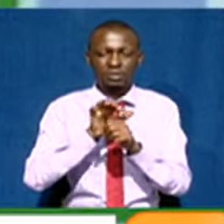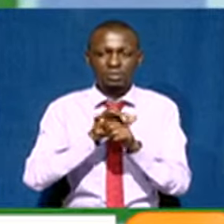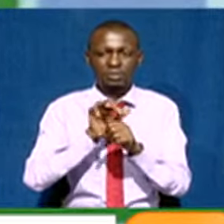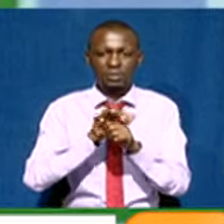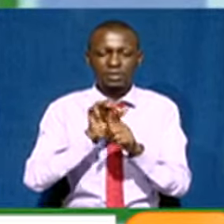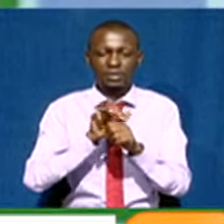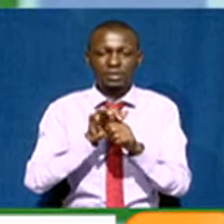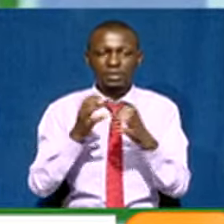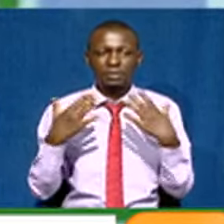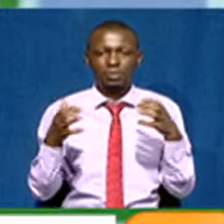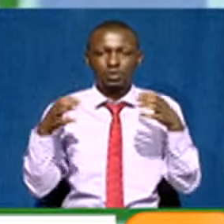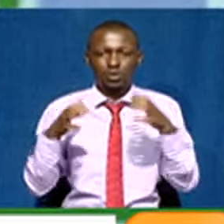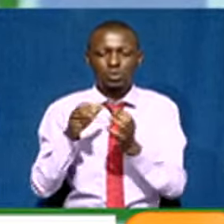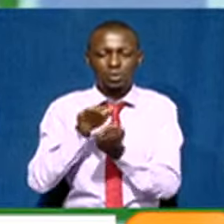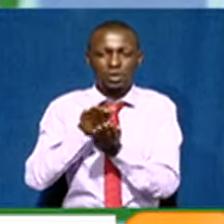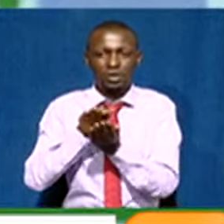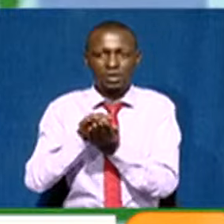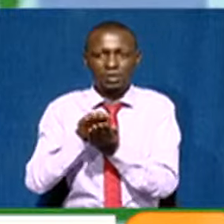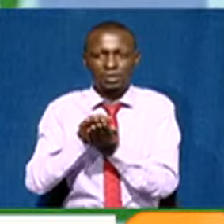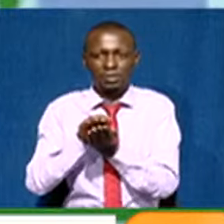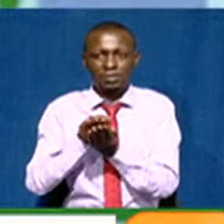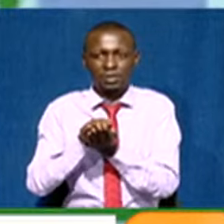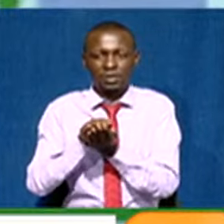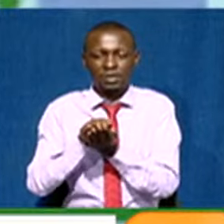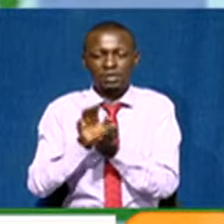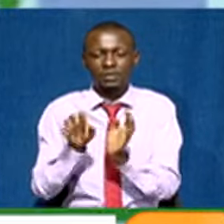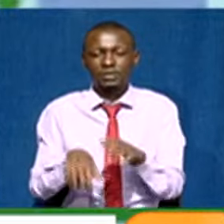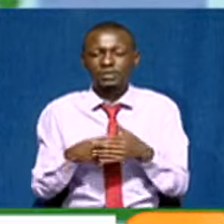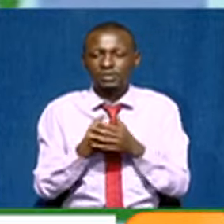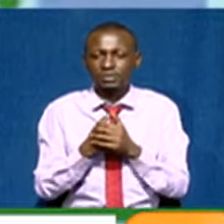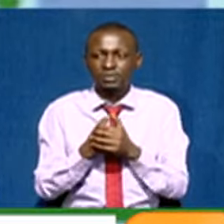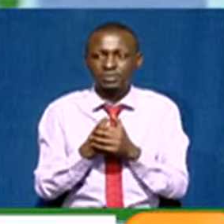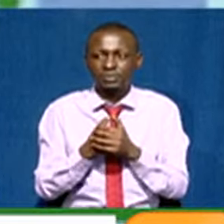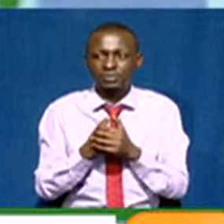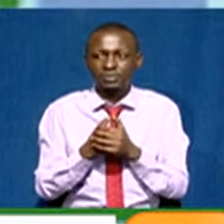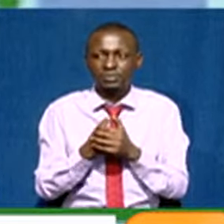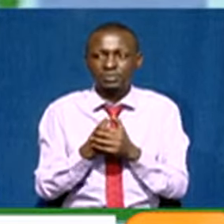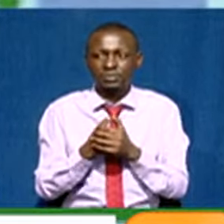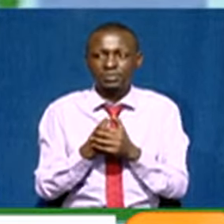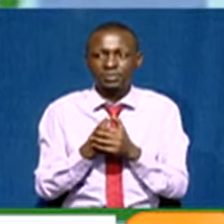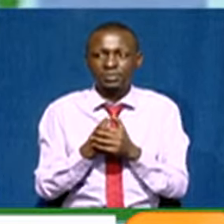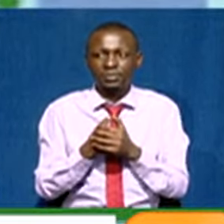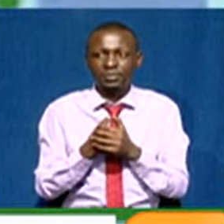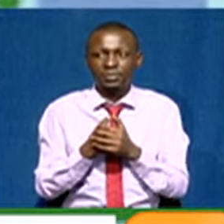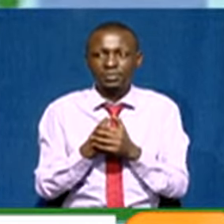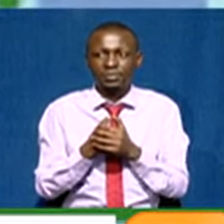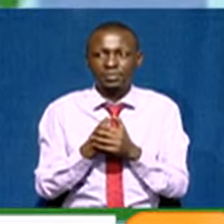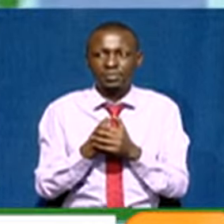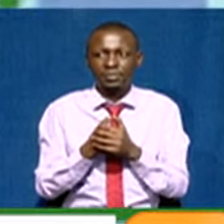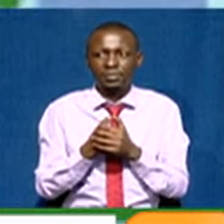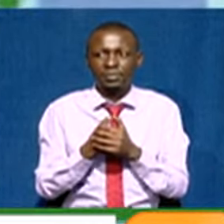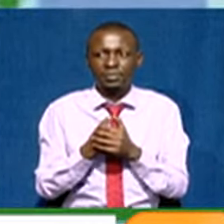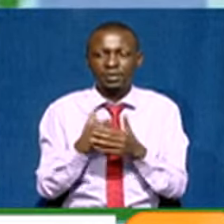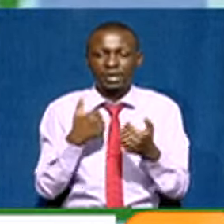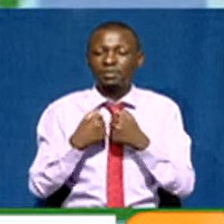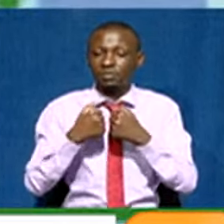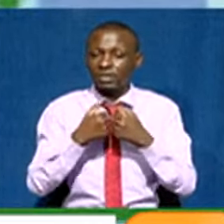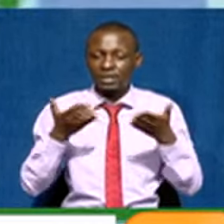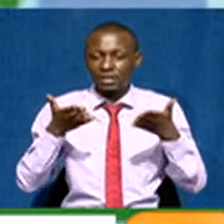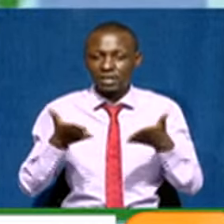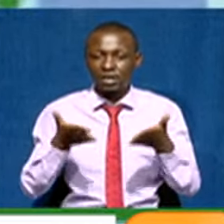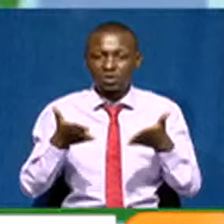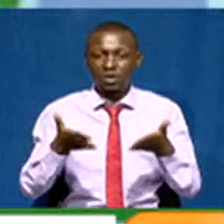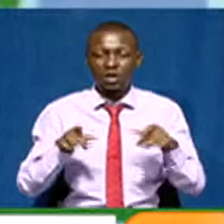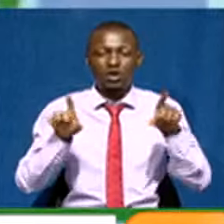in the banks actually are really on their neck is on a loan. And even our own